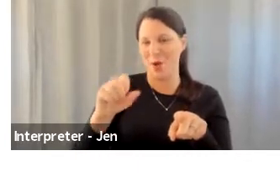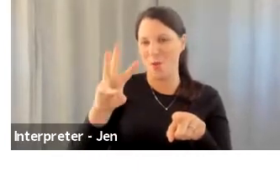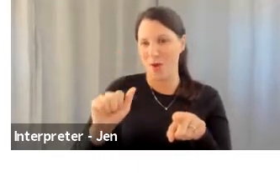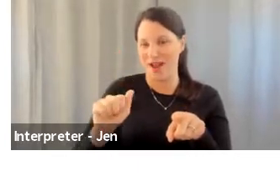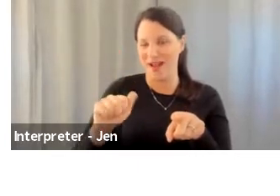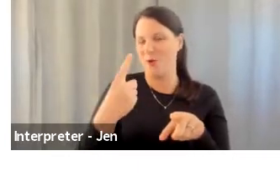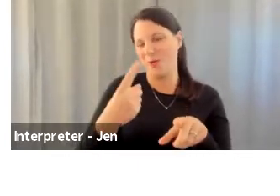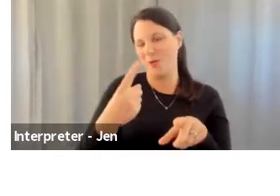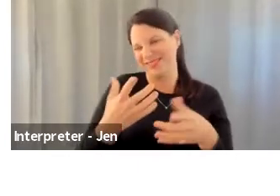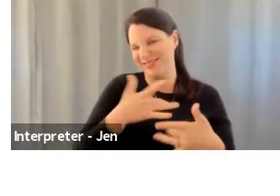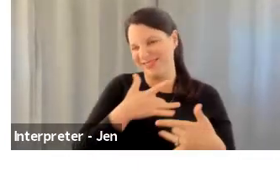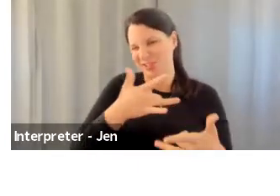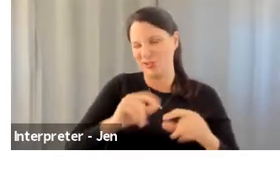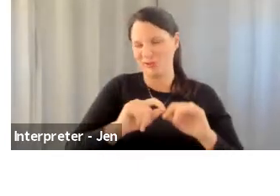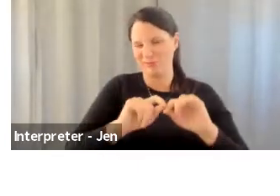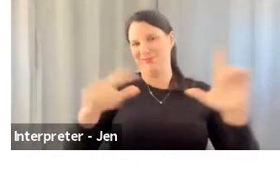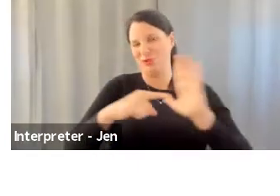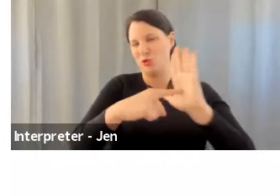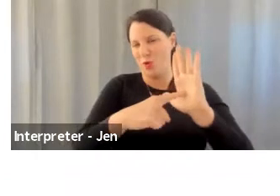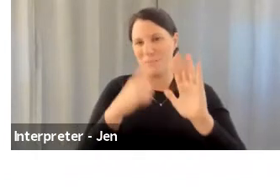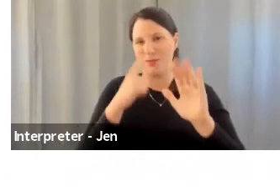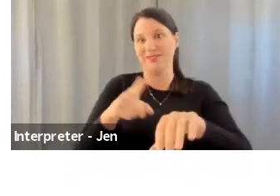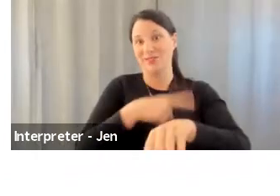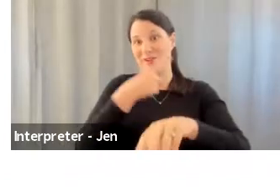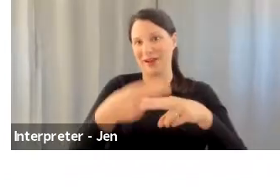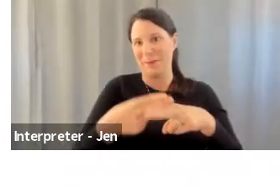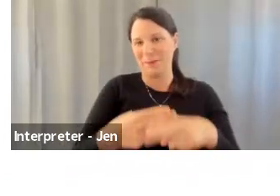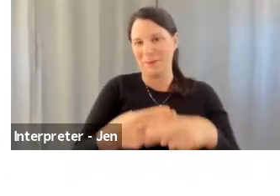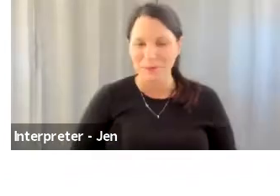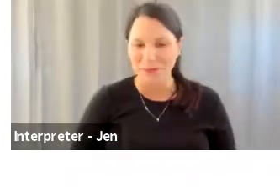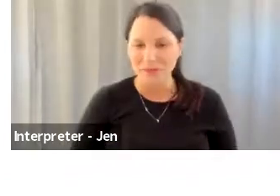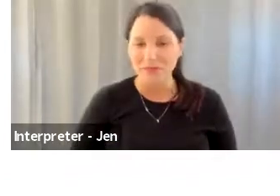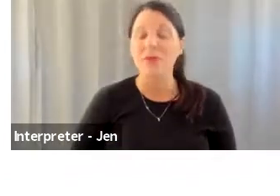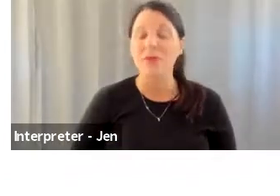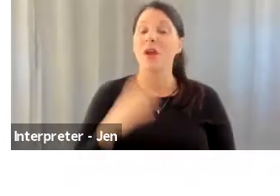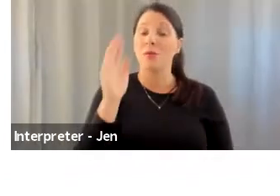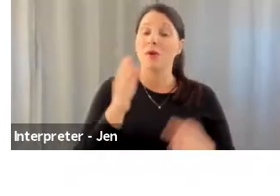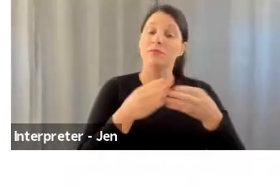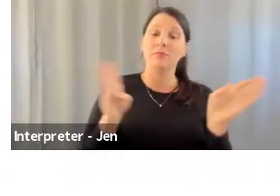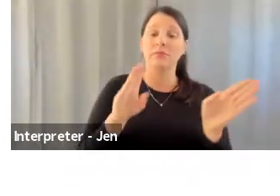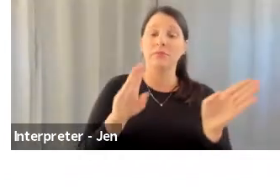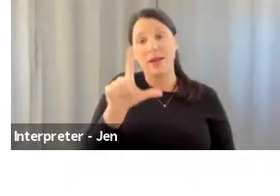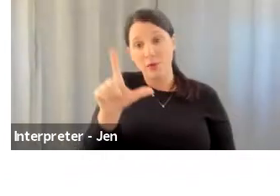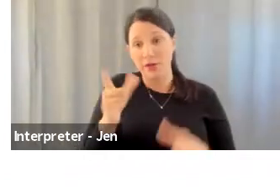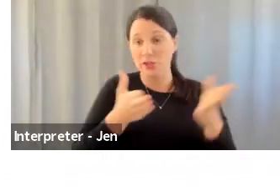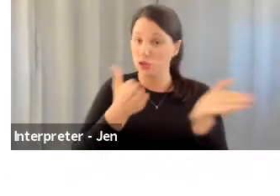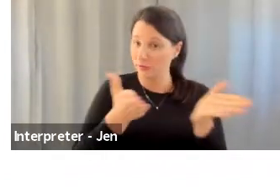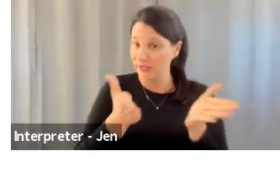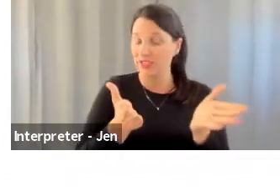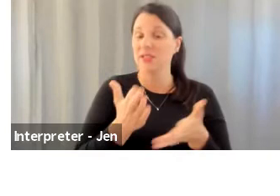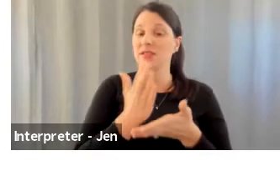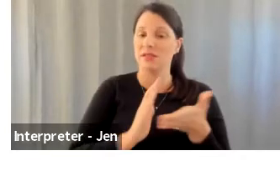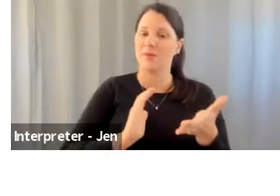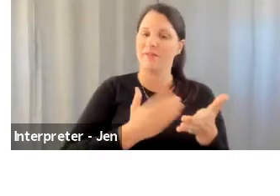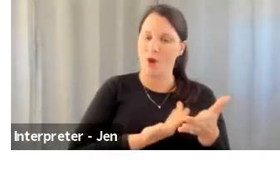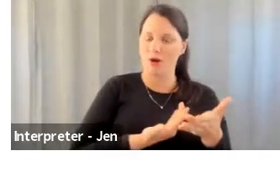I'm just going to give you an overview of library services, some of our collections, and some of the research help